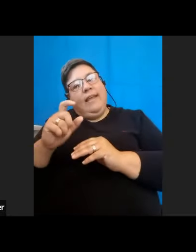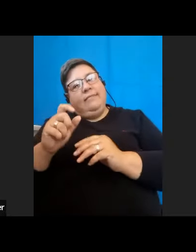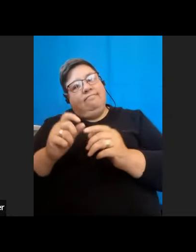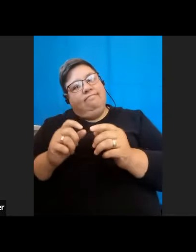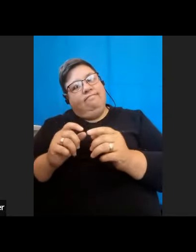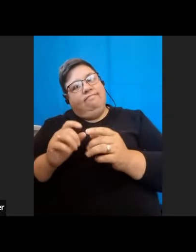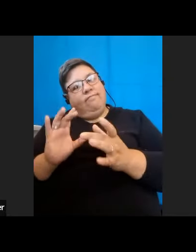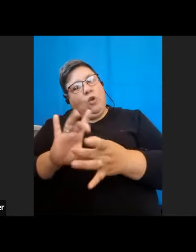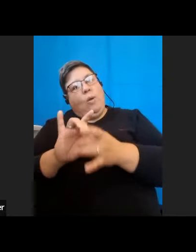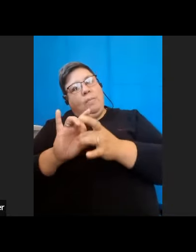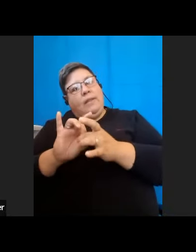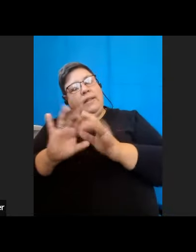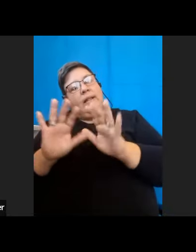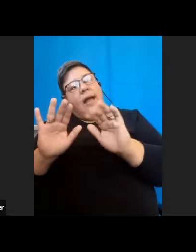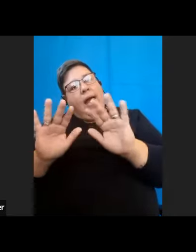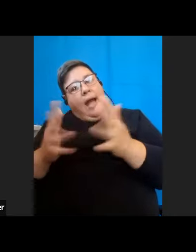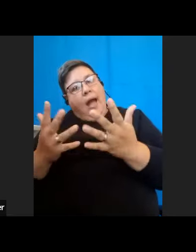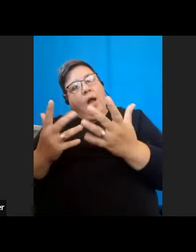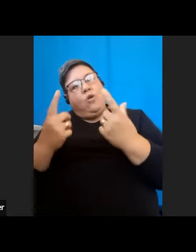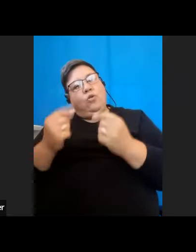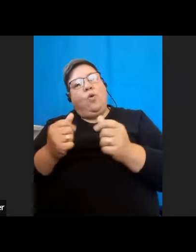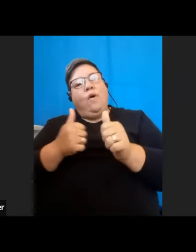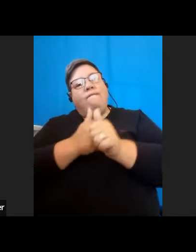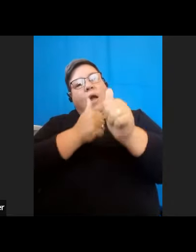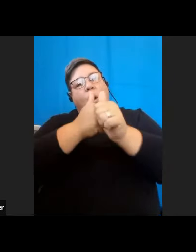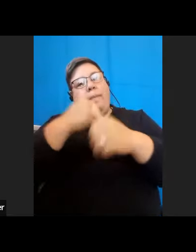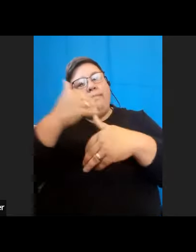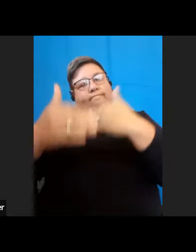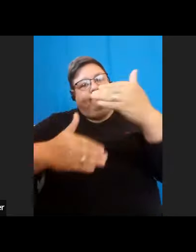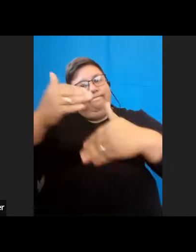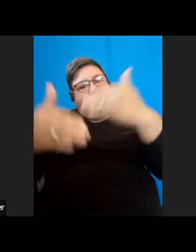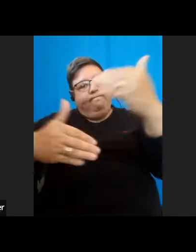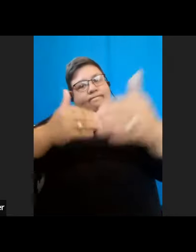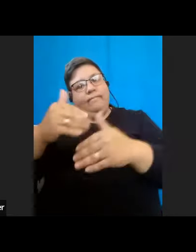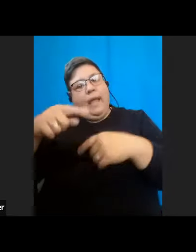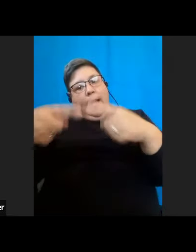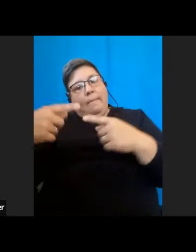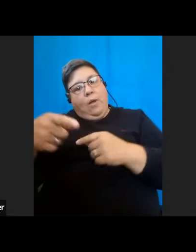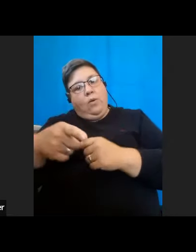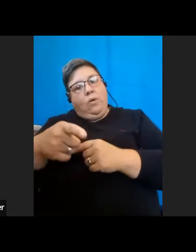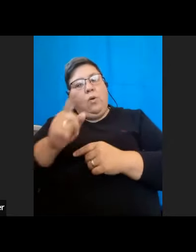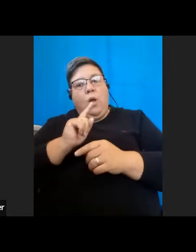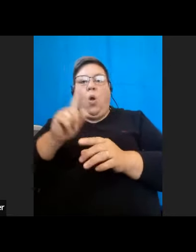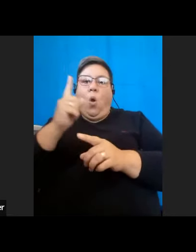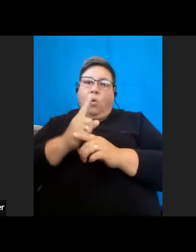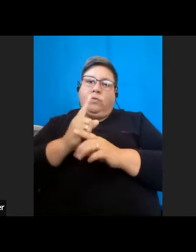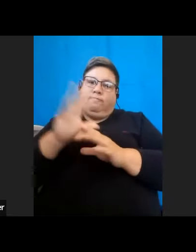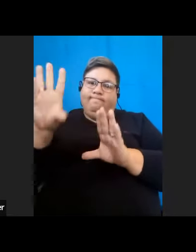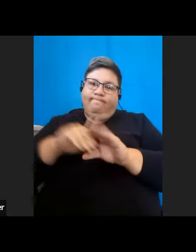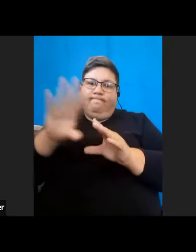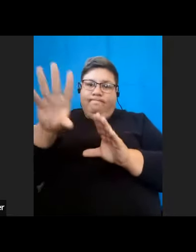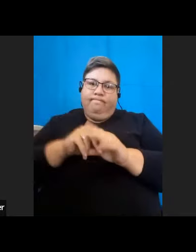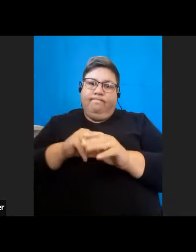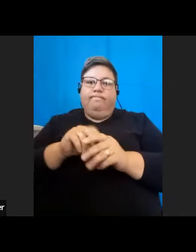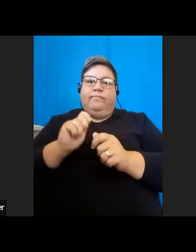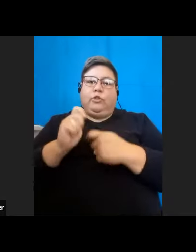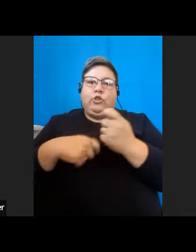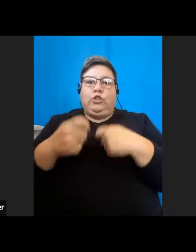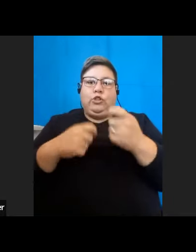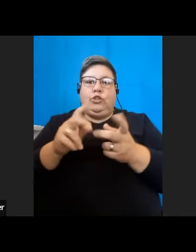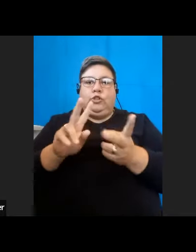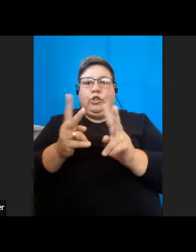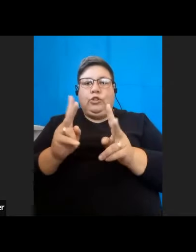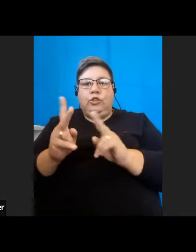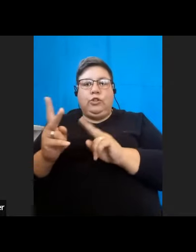to actually do follow-up sessions on this topic because it's forever evolving with changing dynamics in